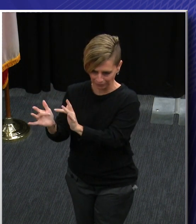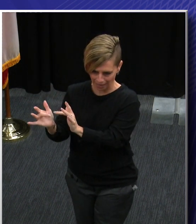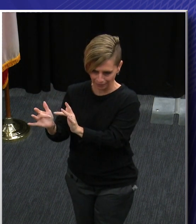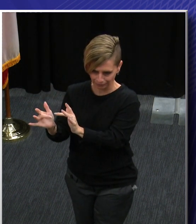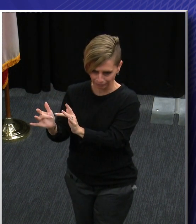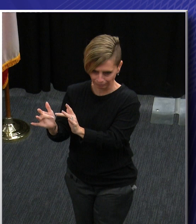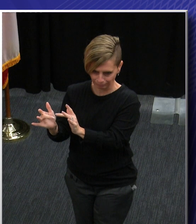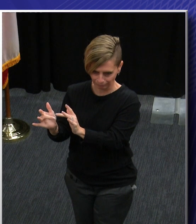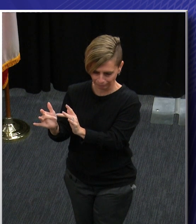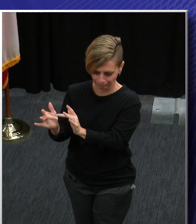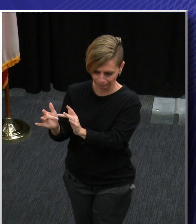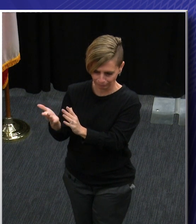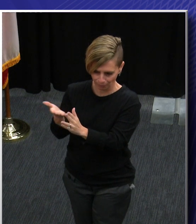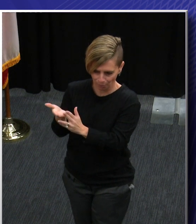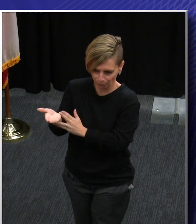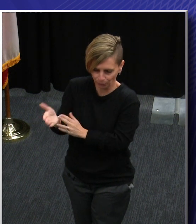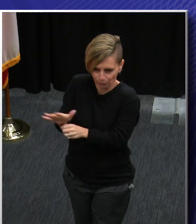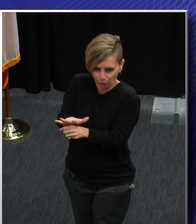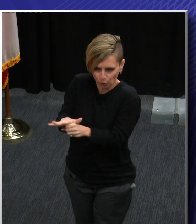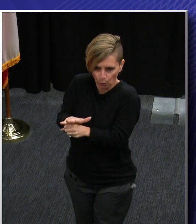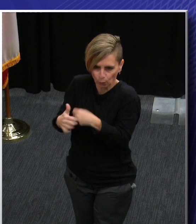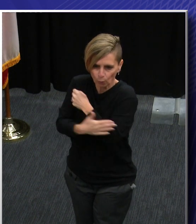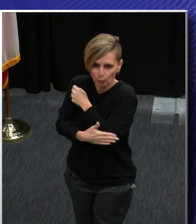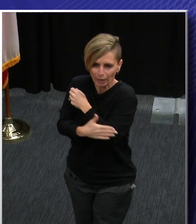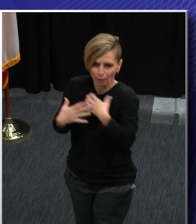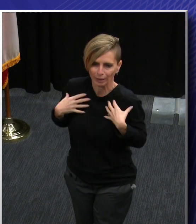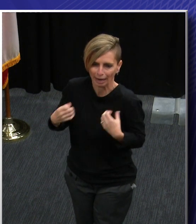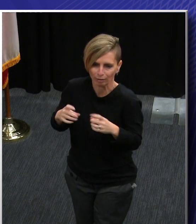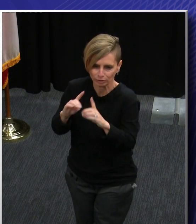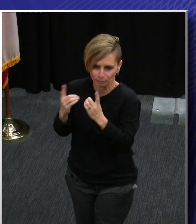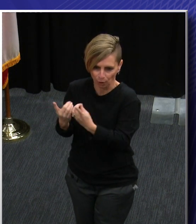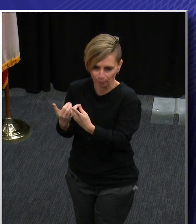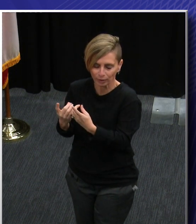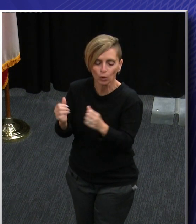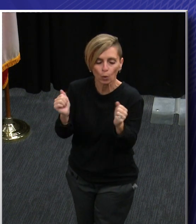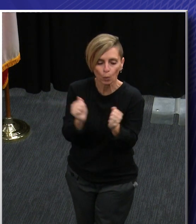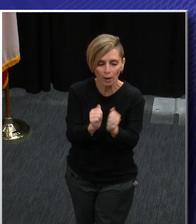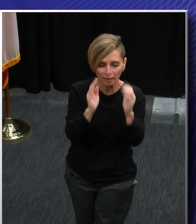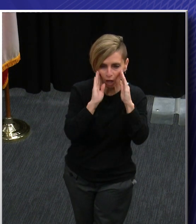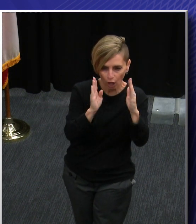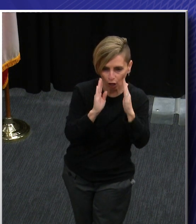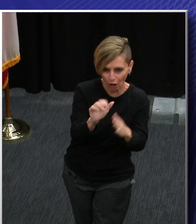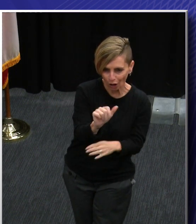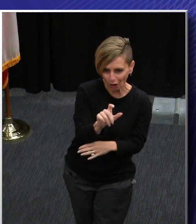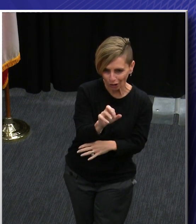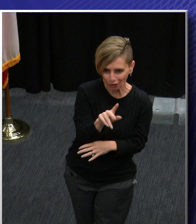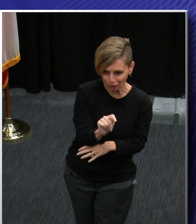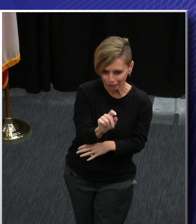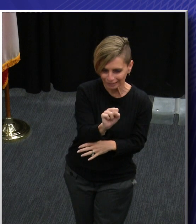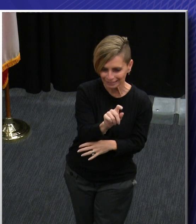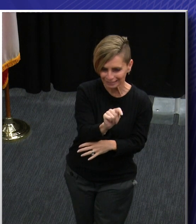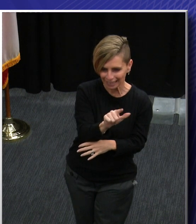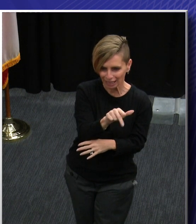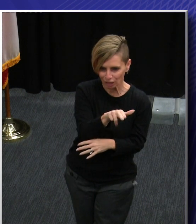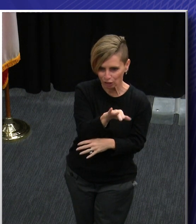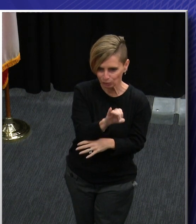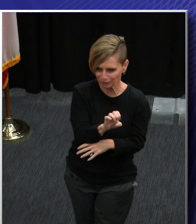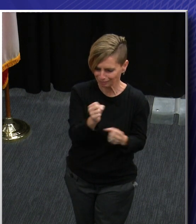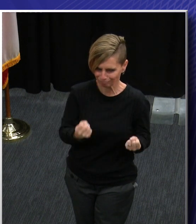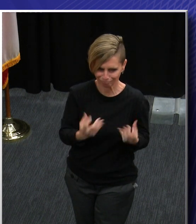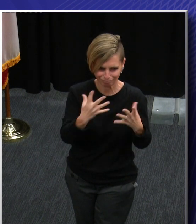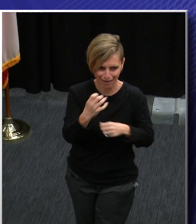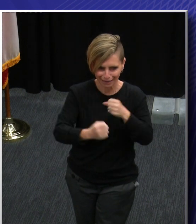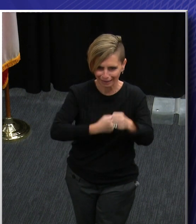through our local county health department. With Alert St. Lucie, it's been around for years and years. I know that there's